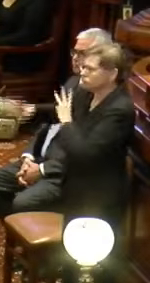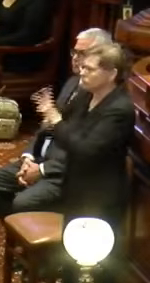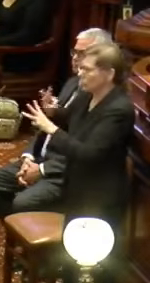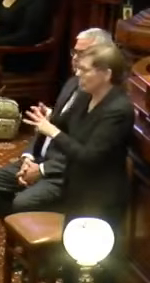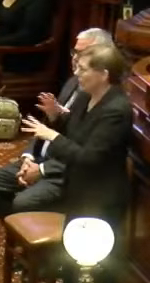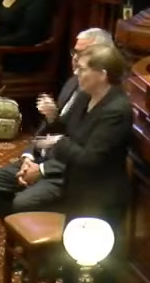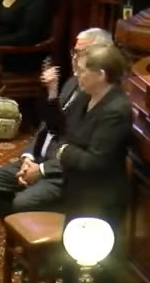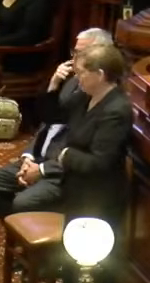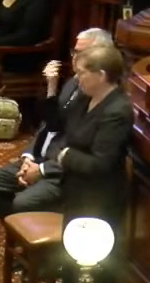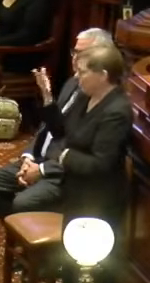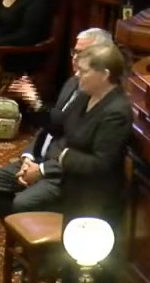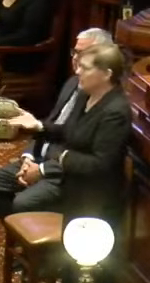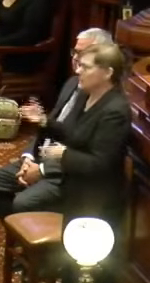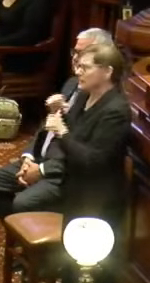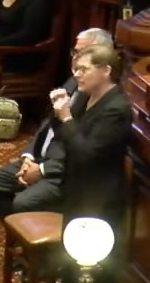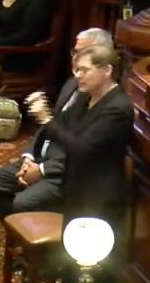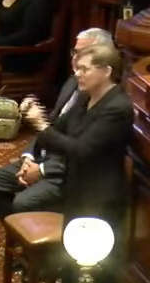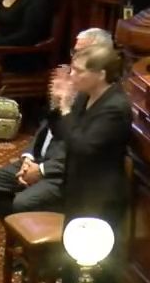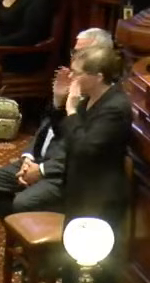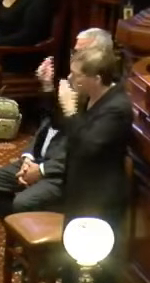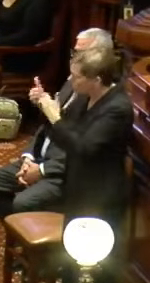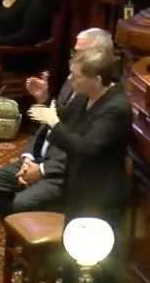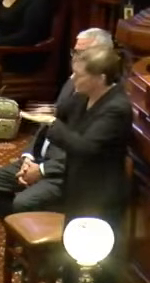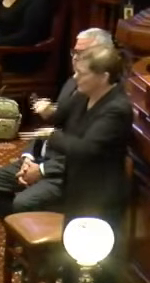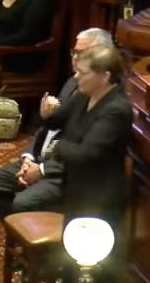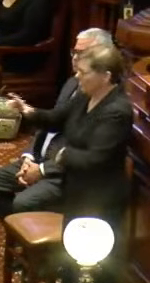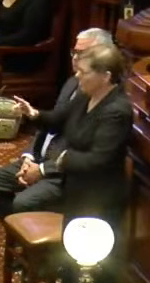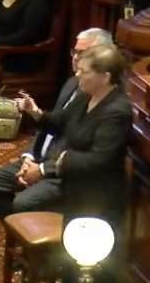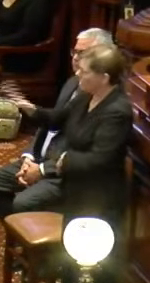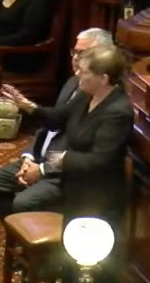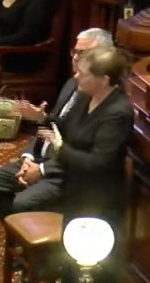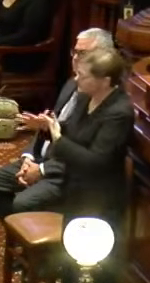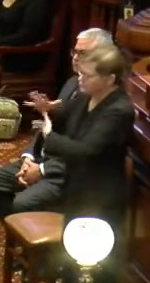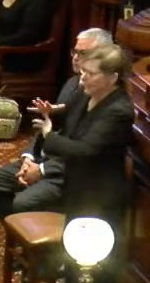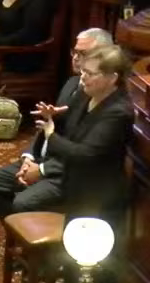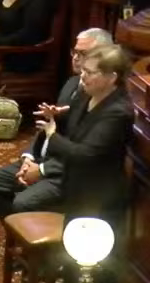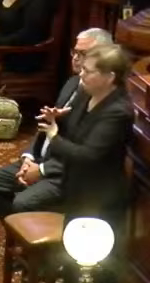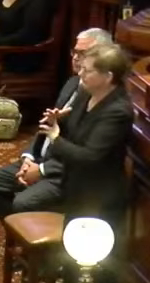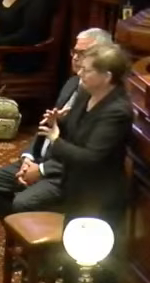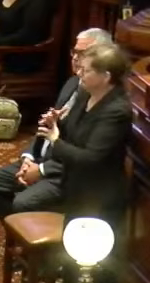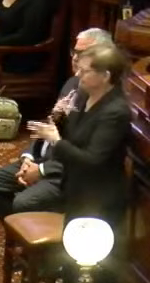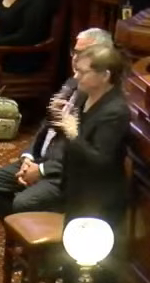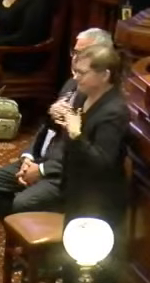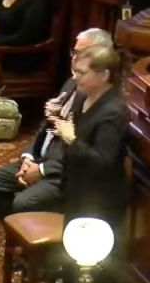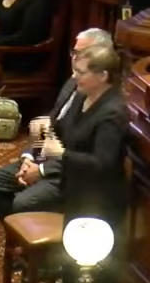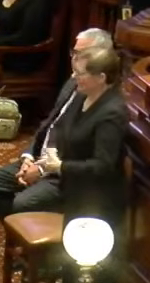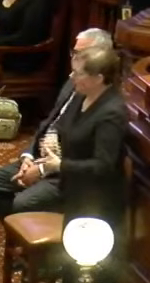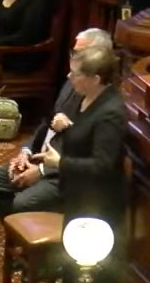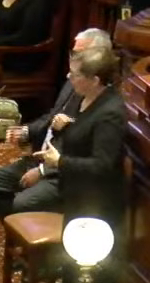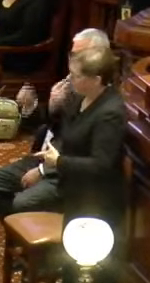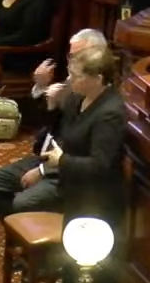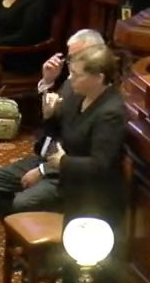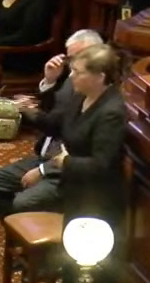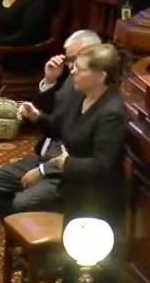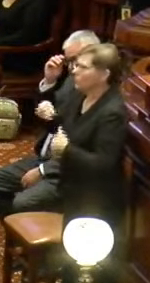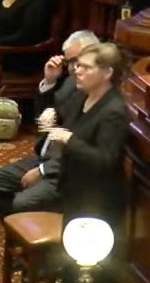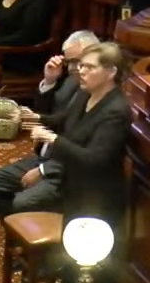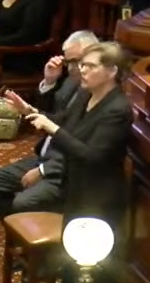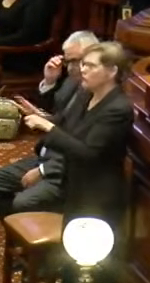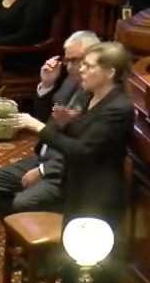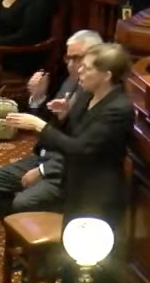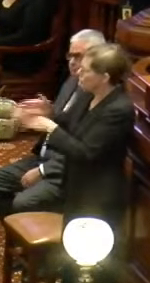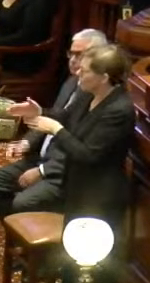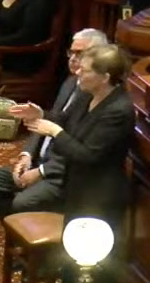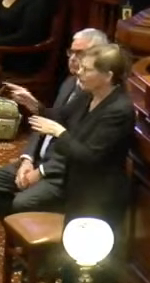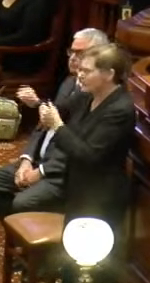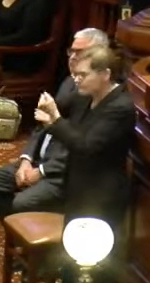Senator Durbin has maintained a focus on the state of Illinois as his top priority and pride throughout his congressional career, as evidenced by his